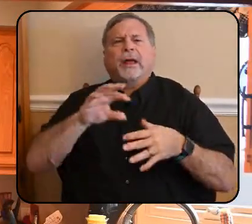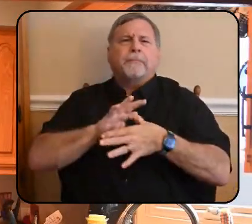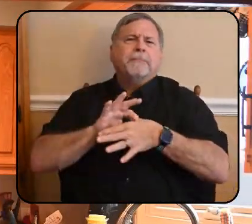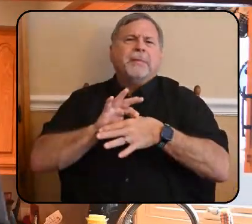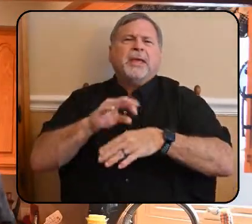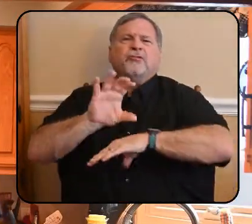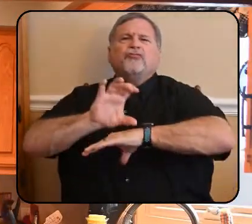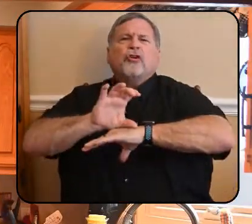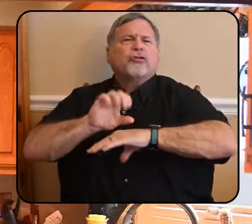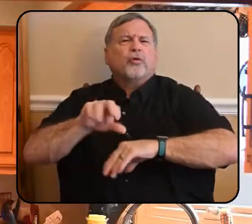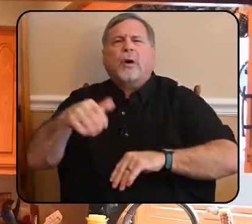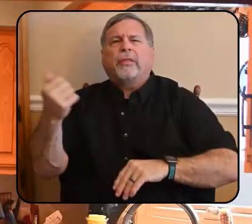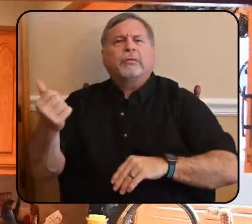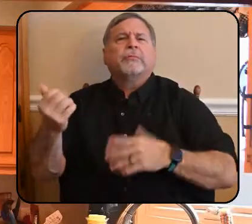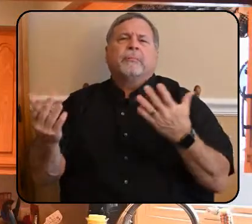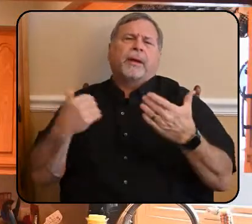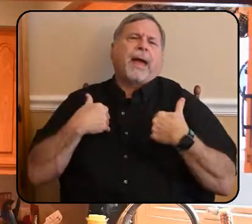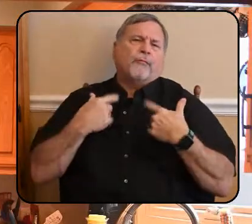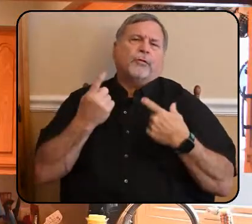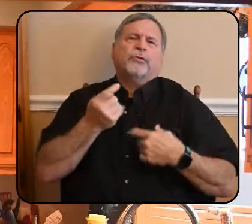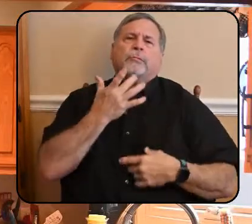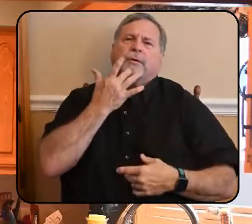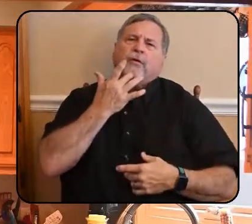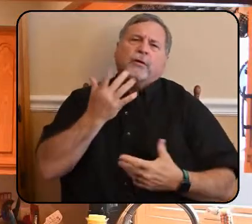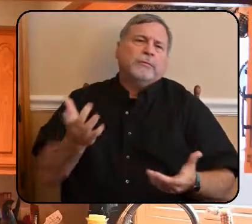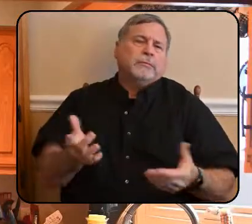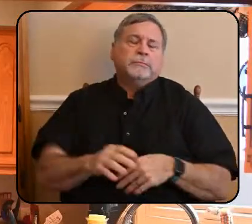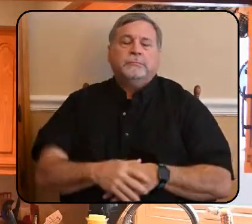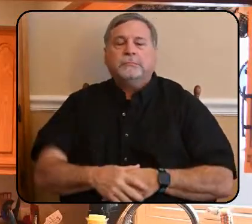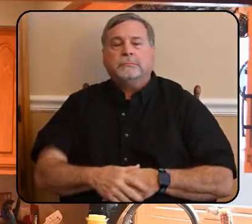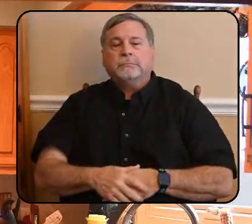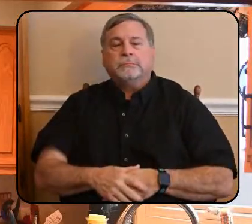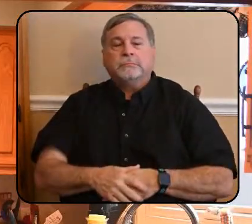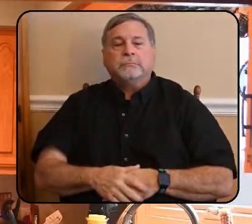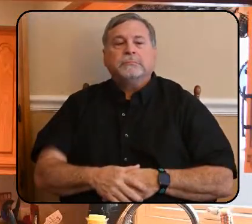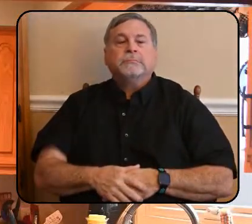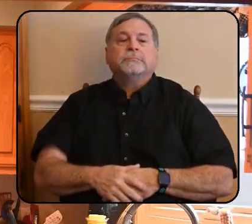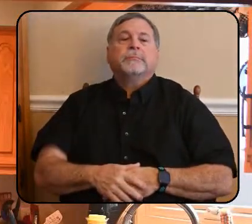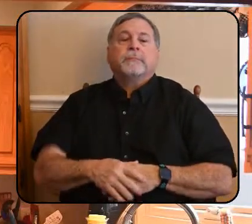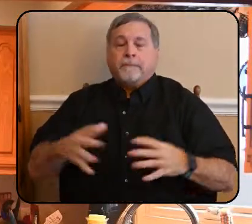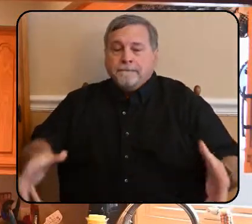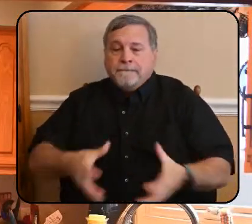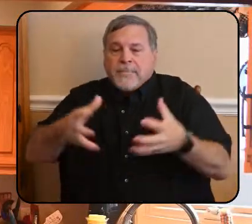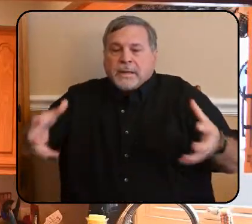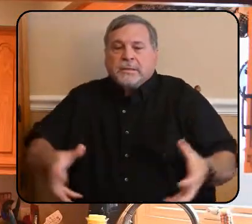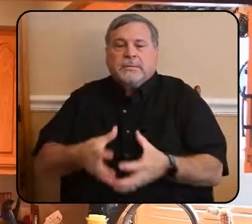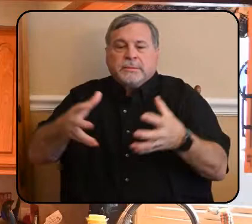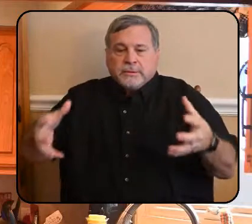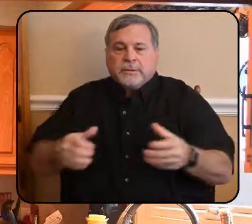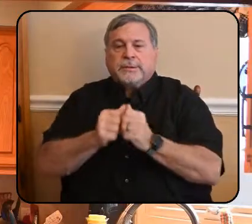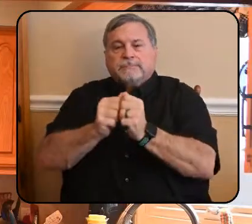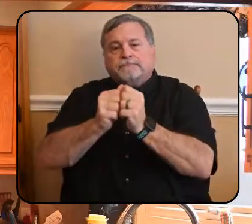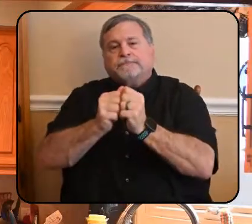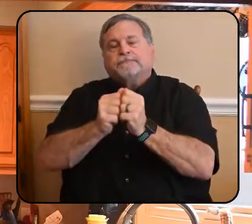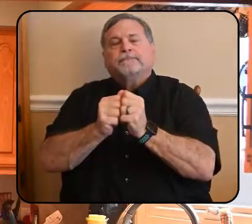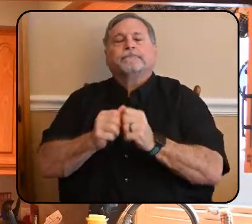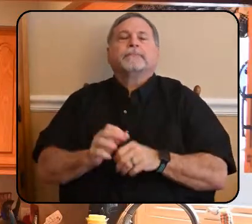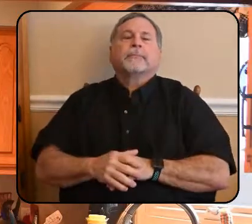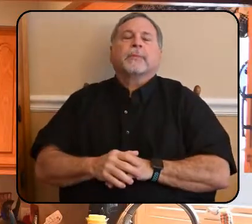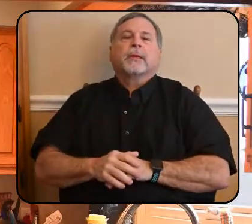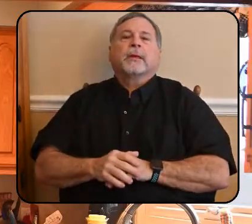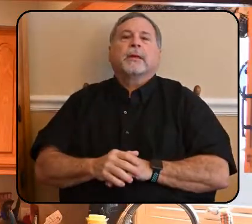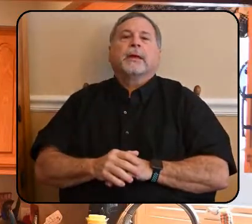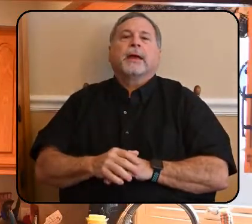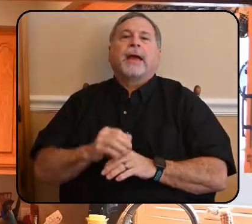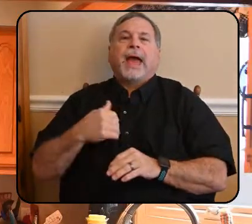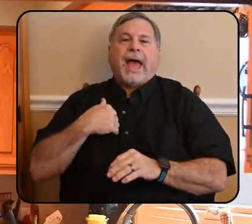may have a rub that you really like to have. You're going to sit there and mix all this up. Get that seasoning